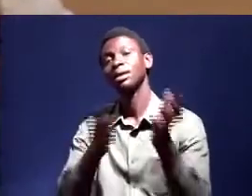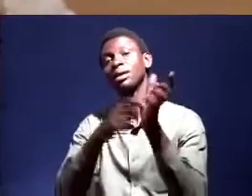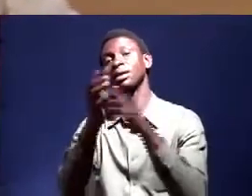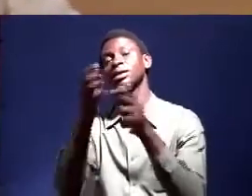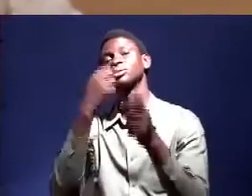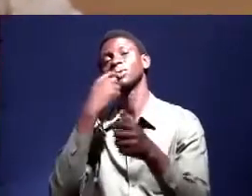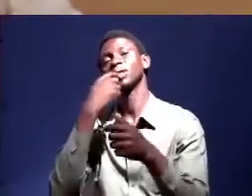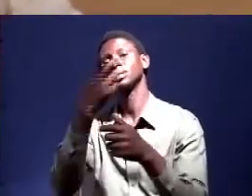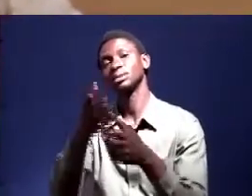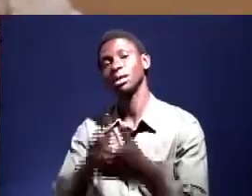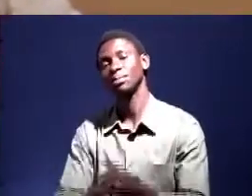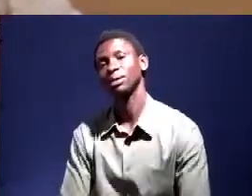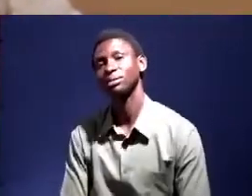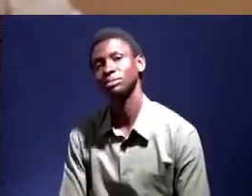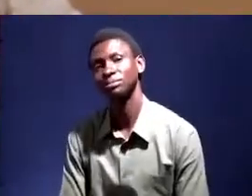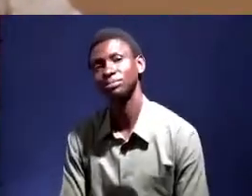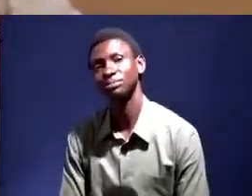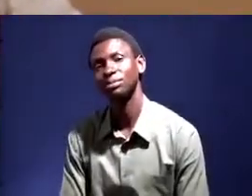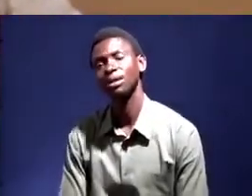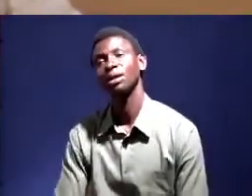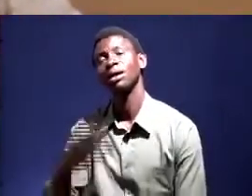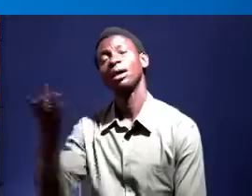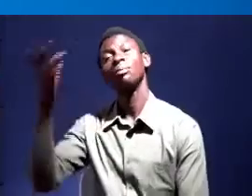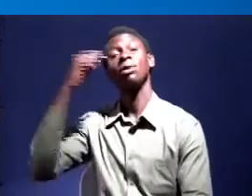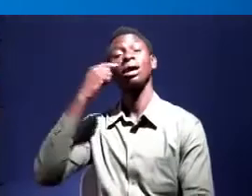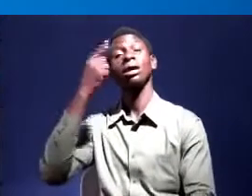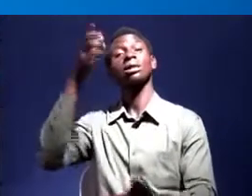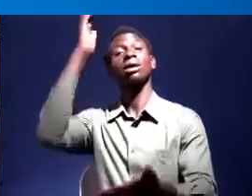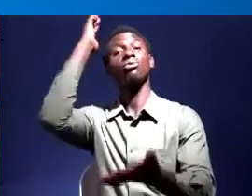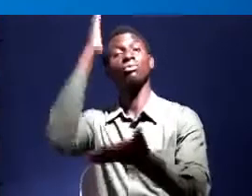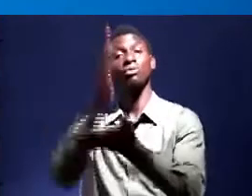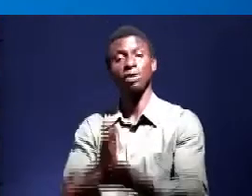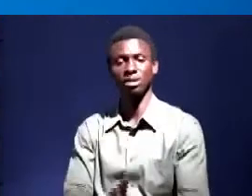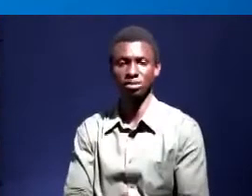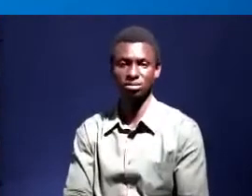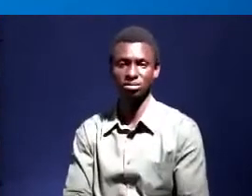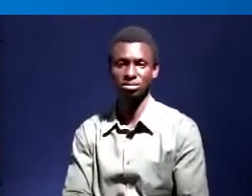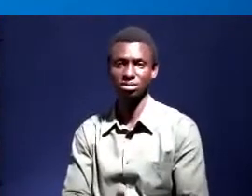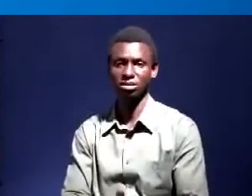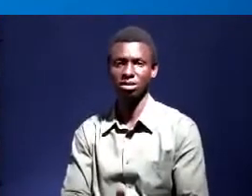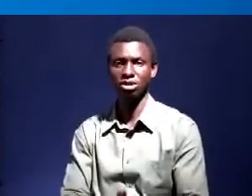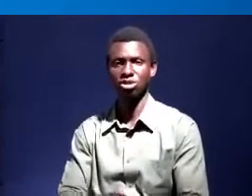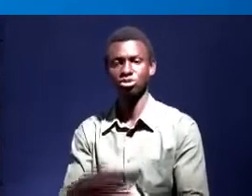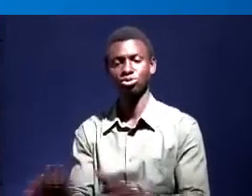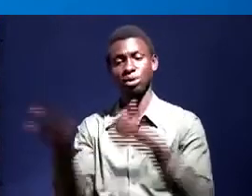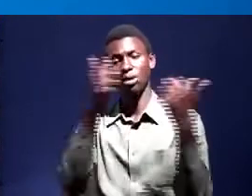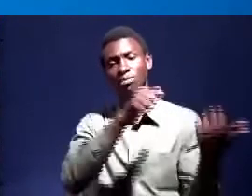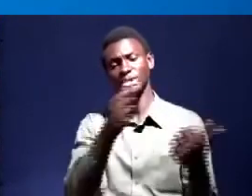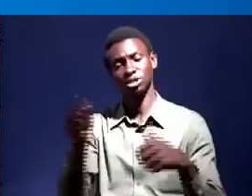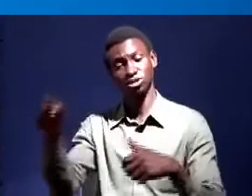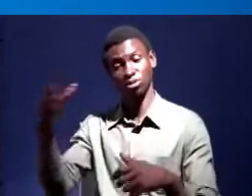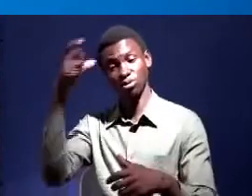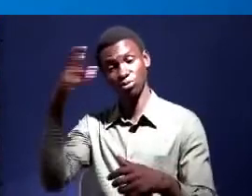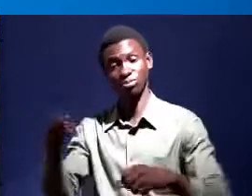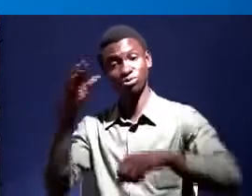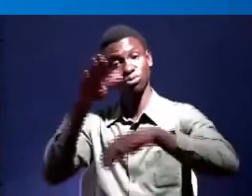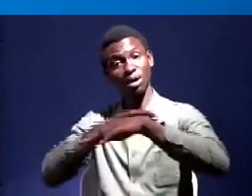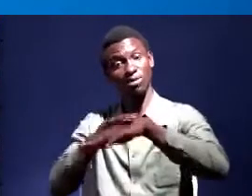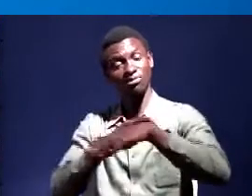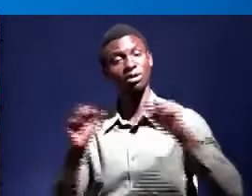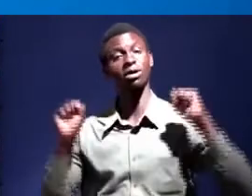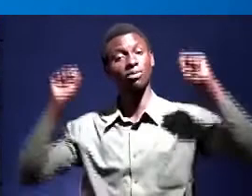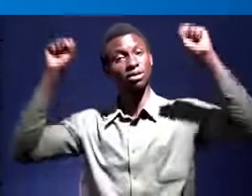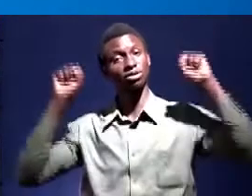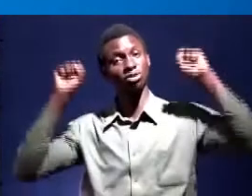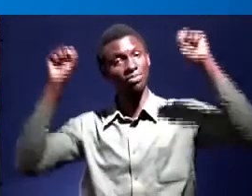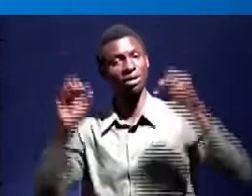the Ethiopian's baptism. Hebu angalia ukweli juu ya ubatizo wa huyu Mkushi. The Ethiopian accepted Christ. Huyu Mkushi alimkubali Kristo.